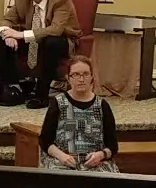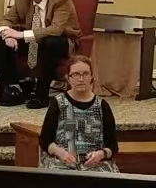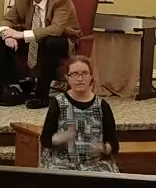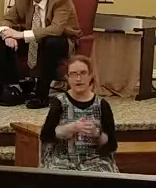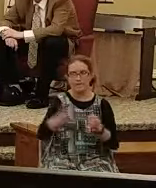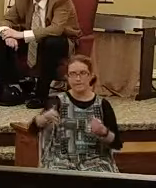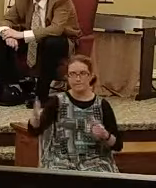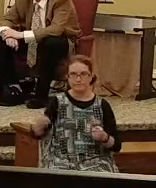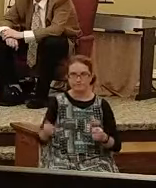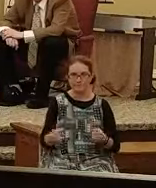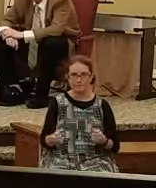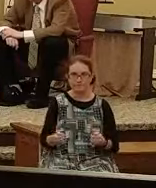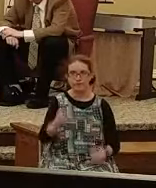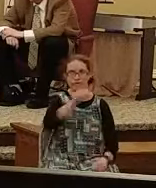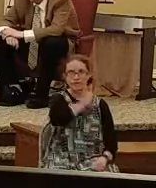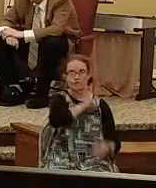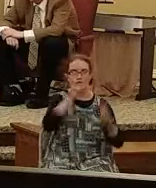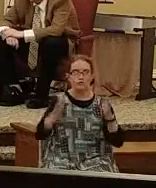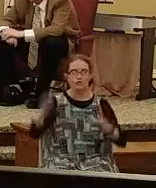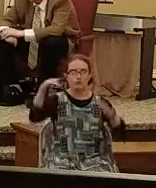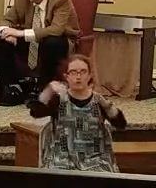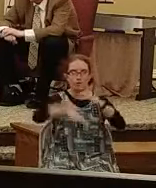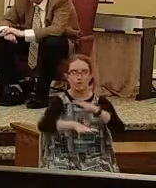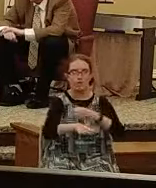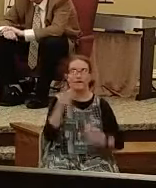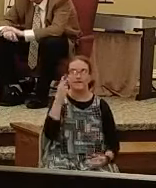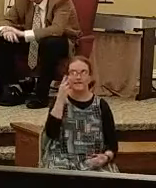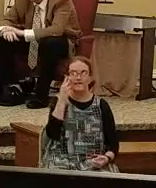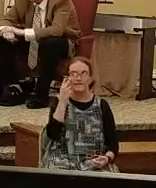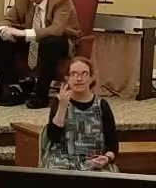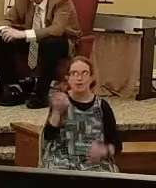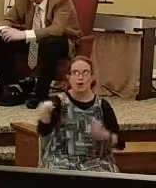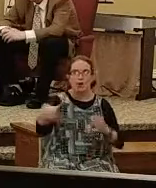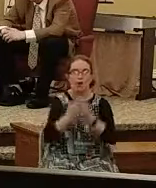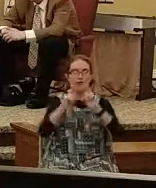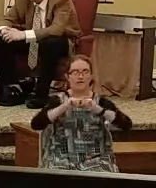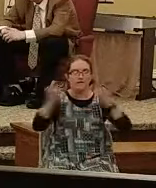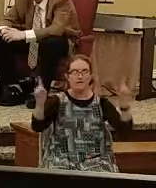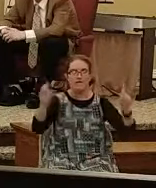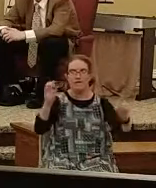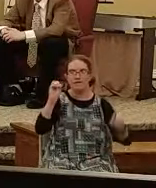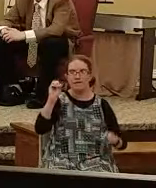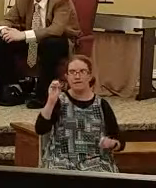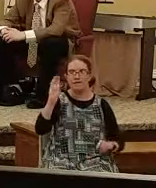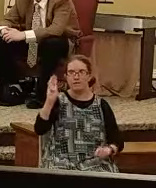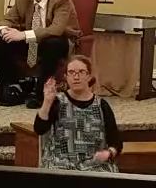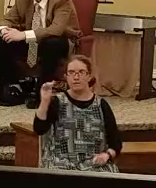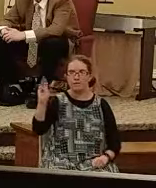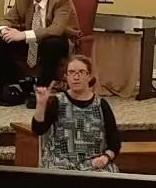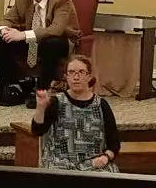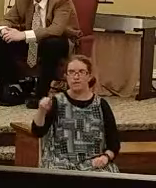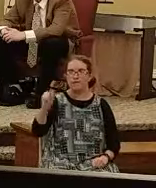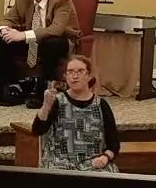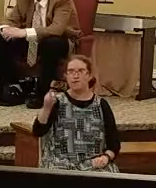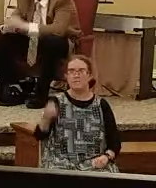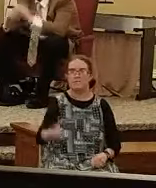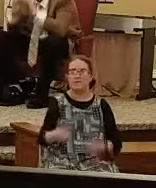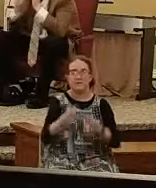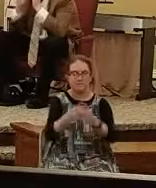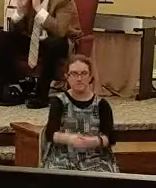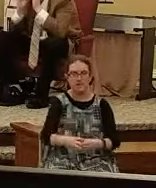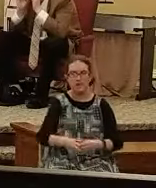everything so that the soldiers could go in and see all the different booby traps that were set. And what